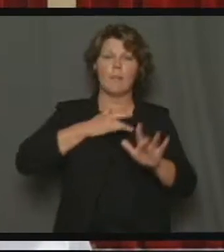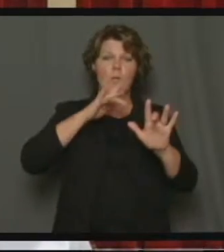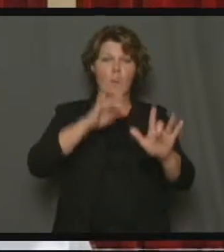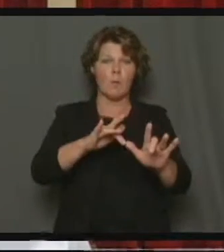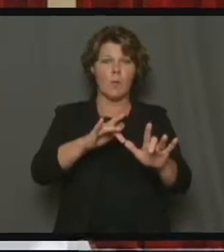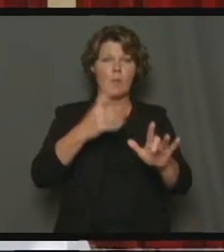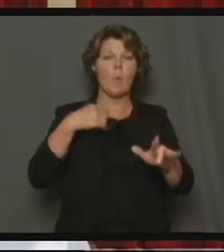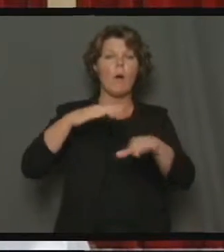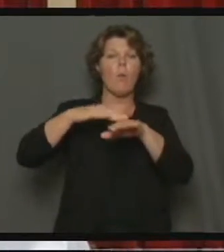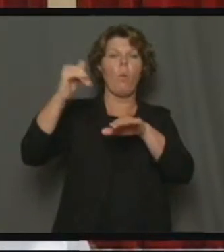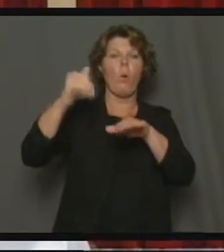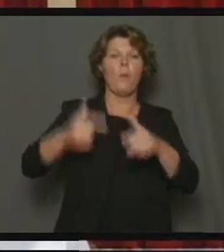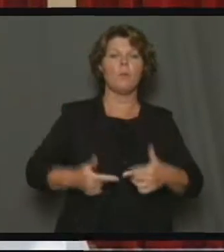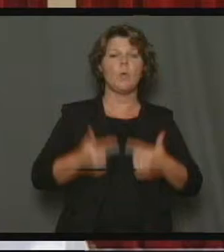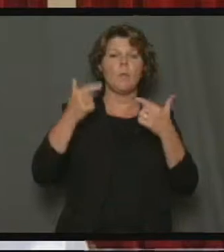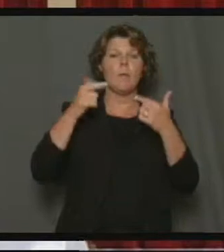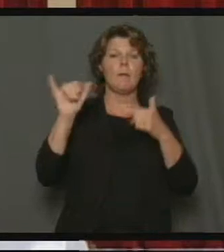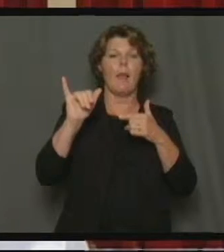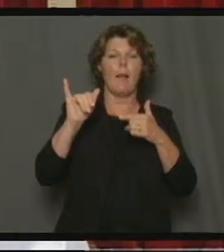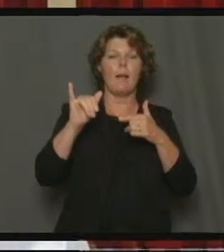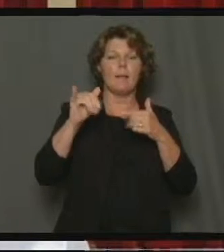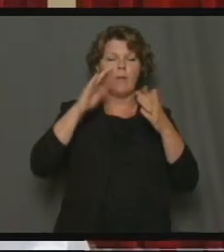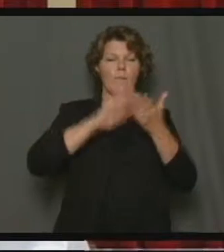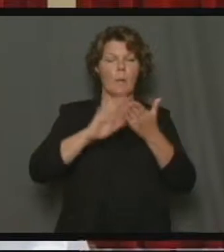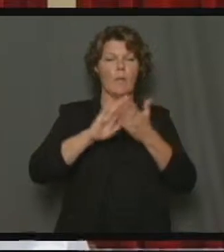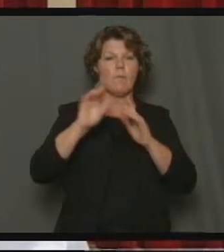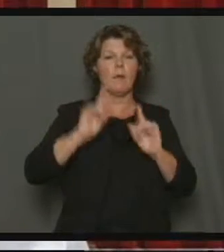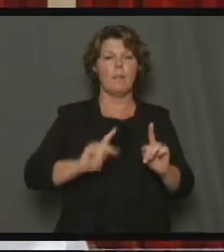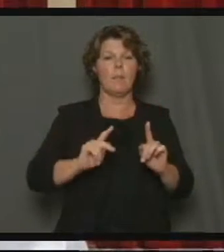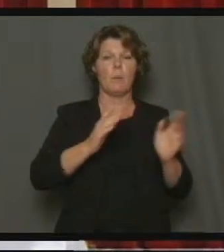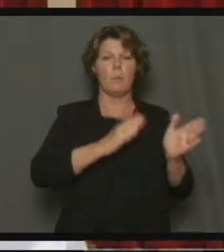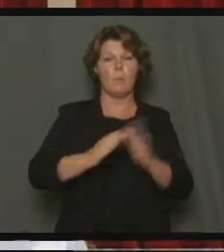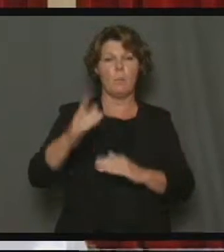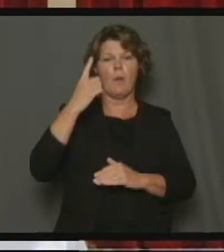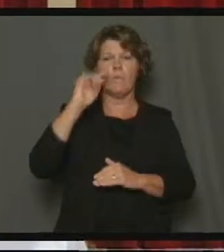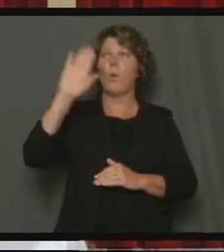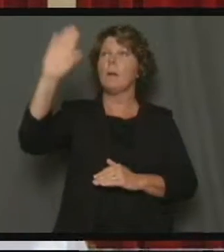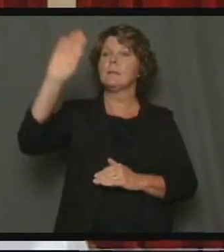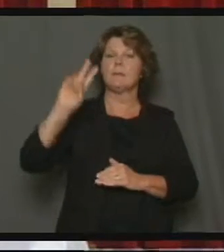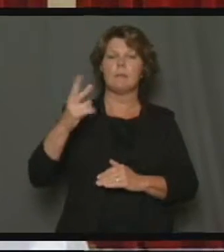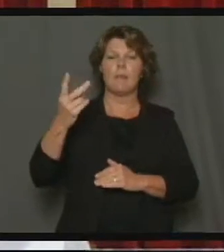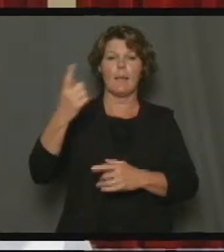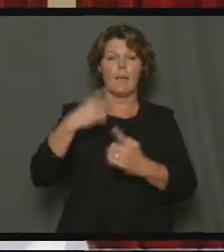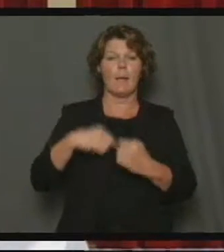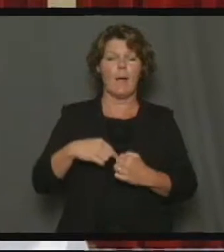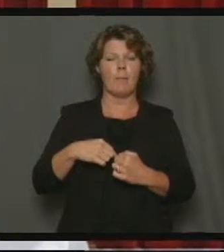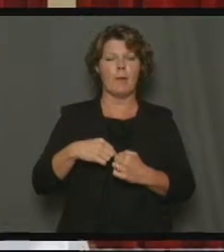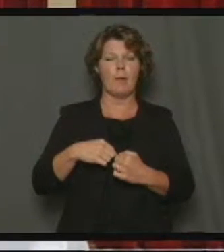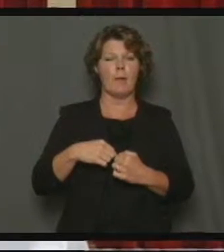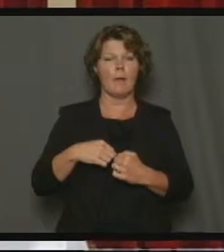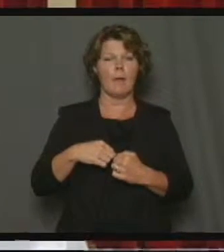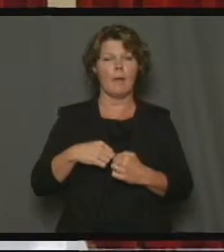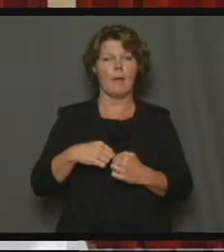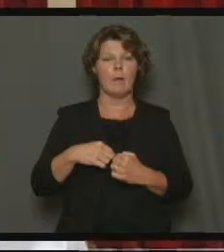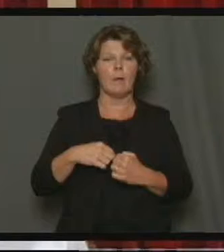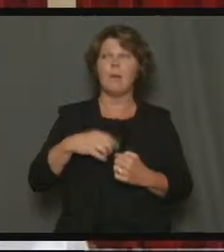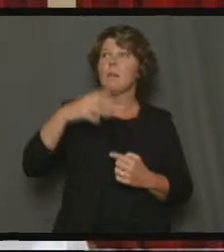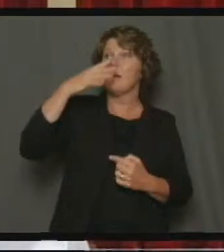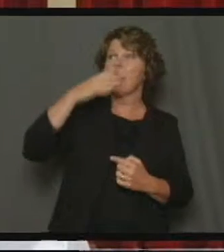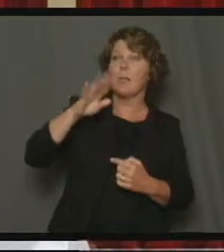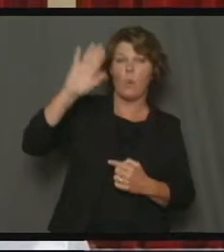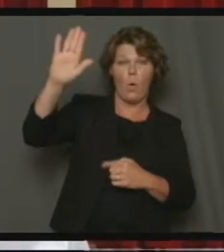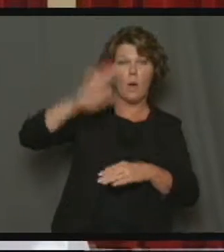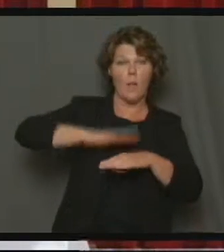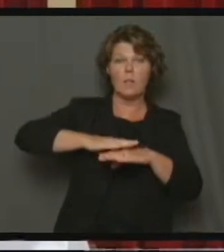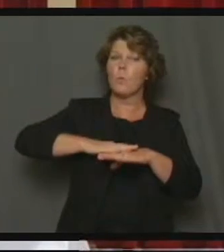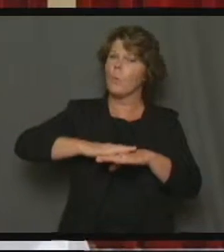are called to live as a forgiven people who are prepared for his second coming. To brush off or to ignore his warnings